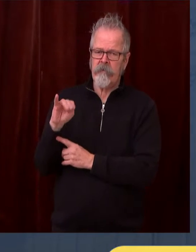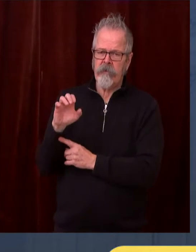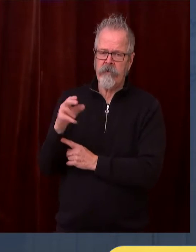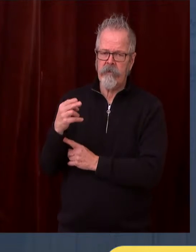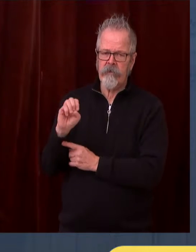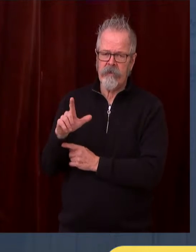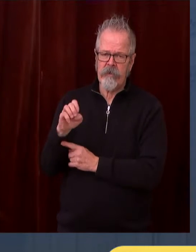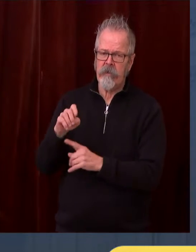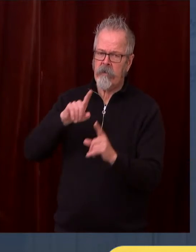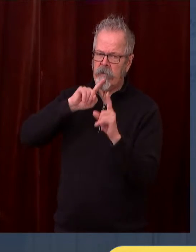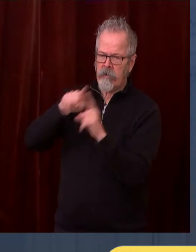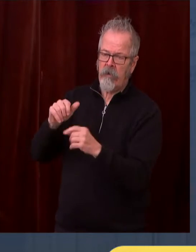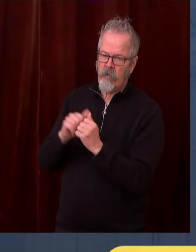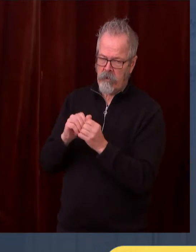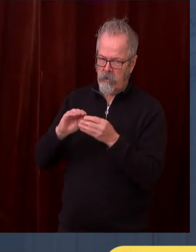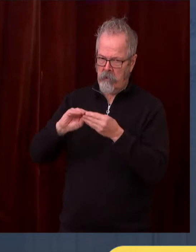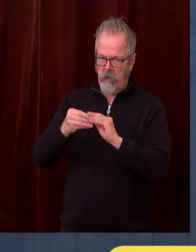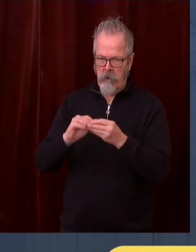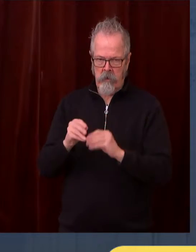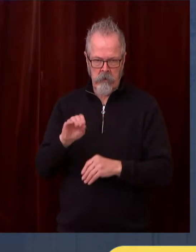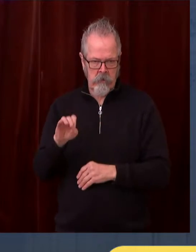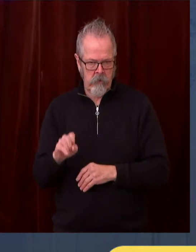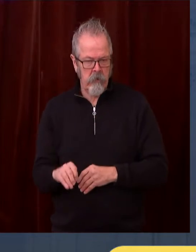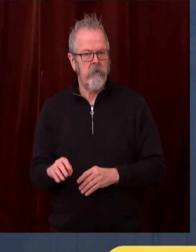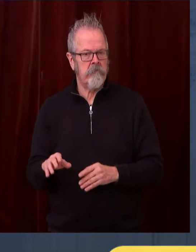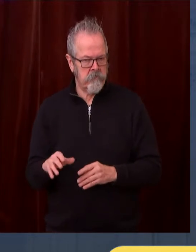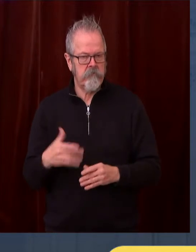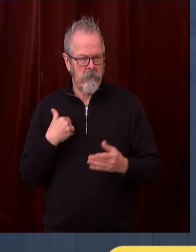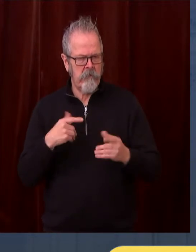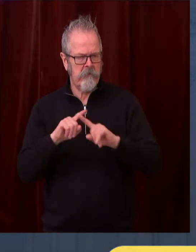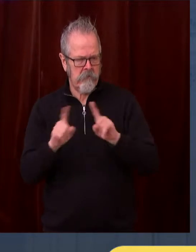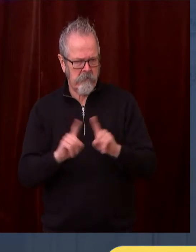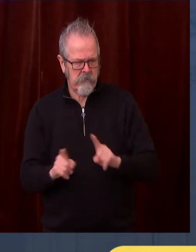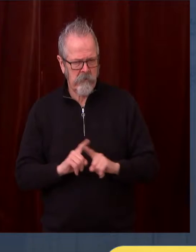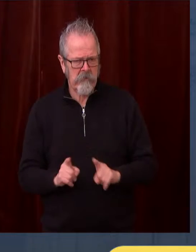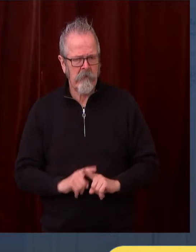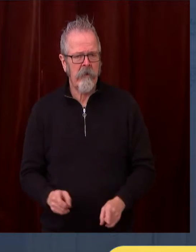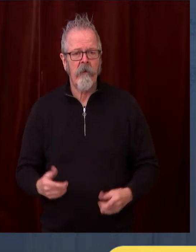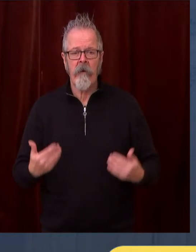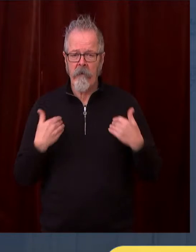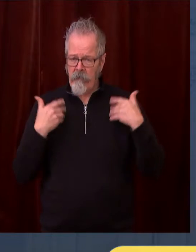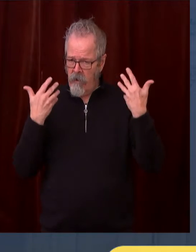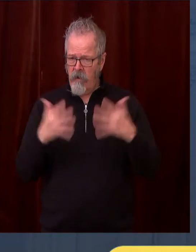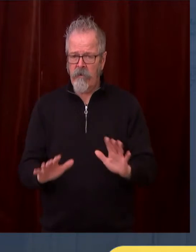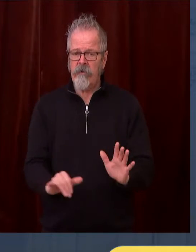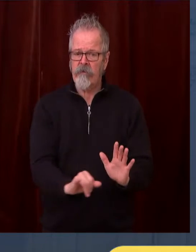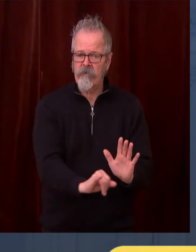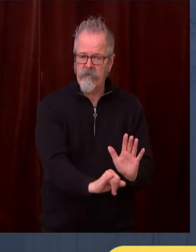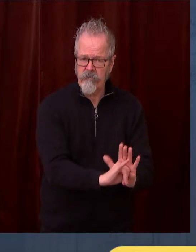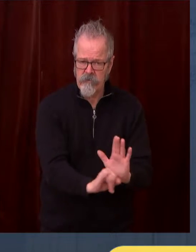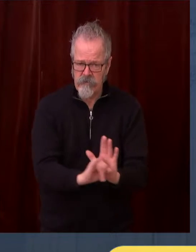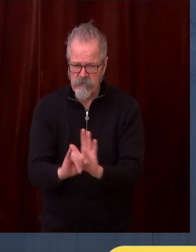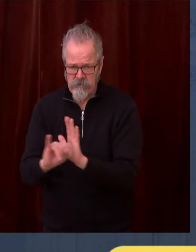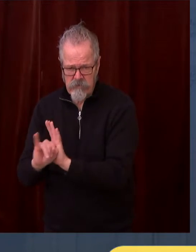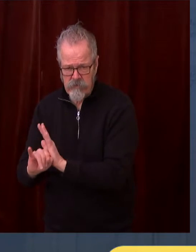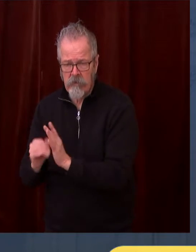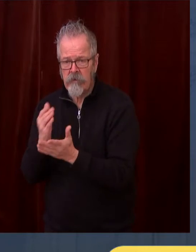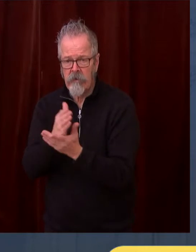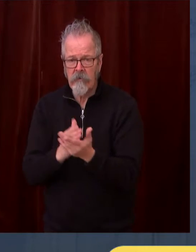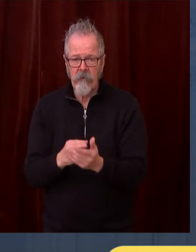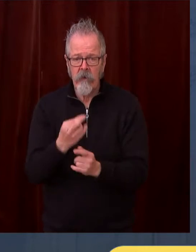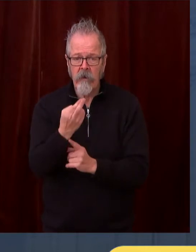1 urban Indian health facility. So that's just these initial doses. As Washington continues to get